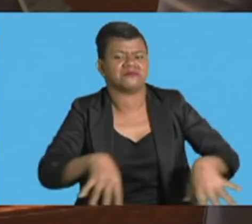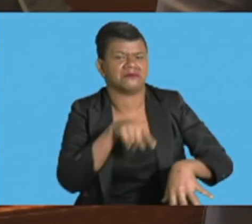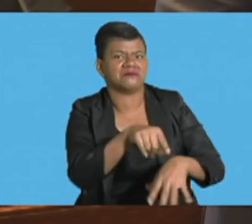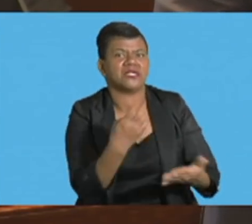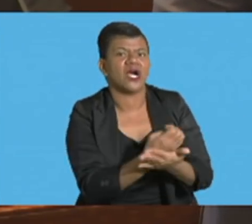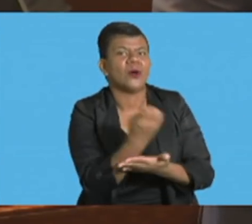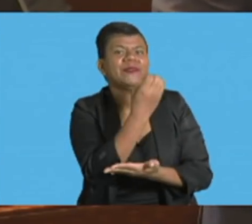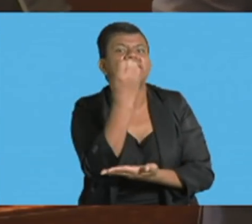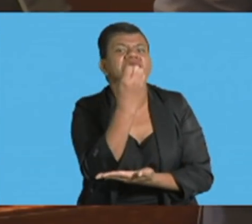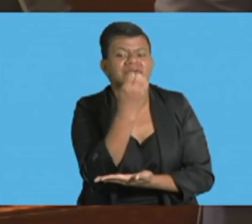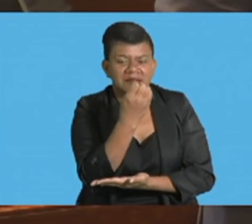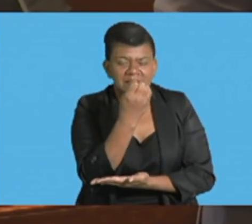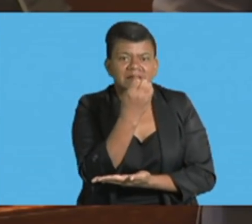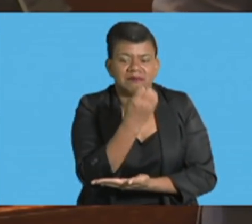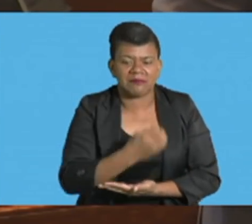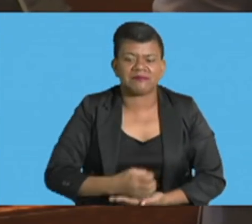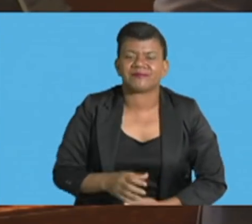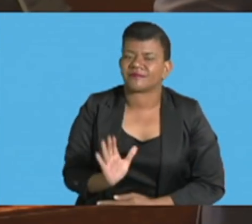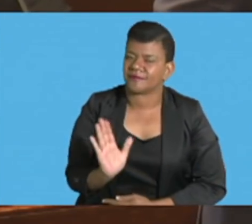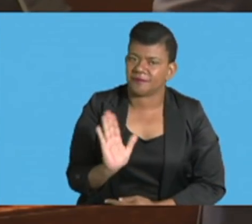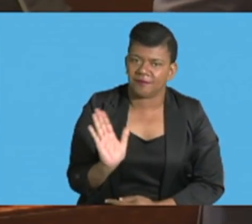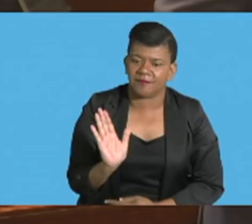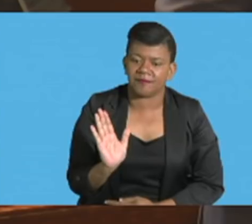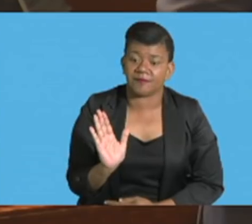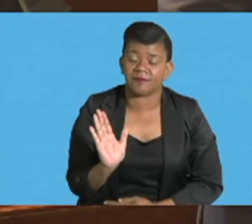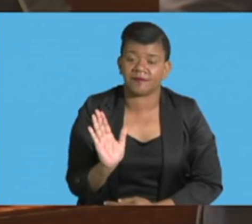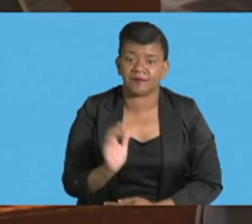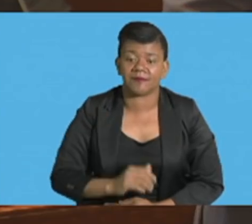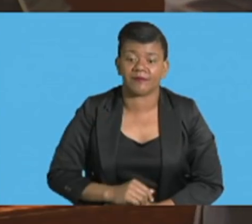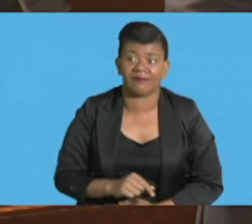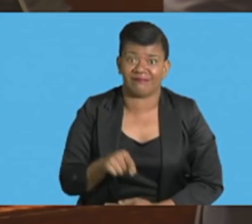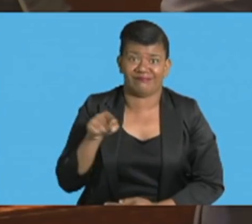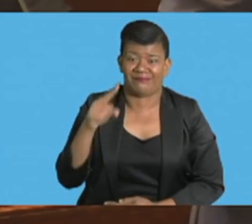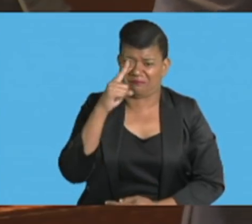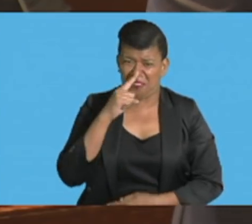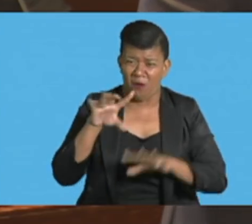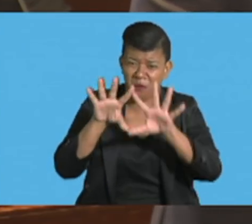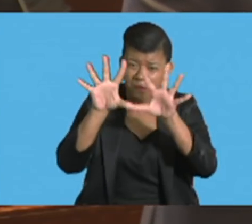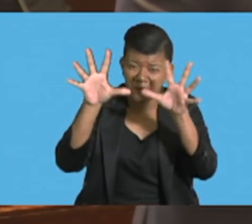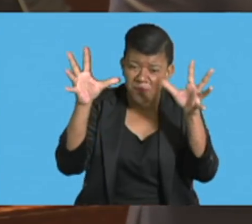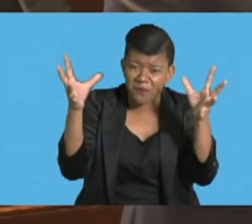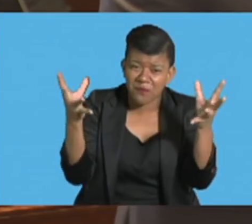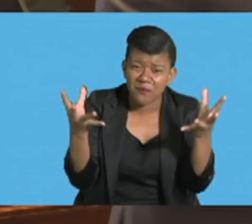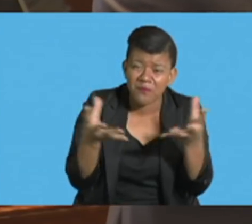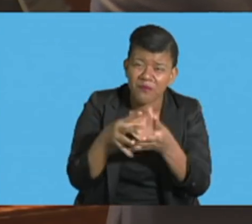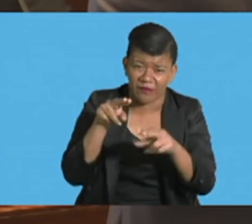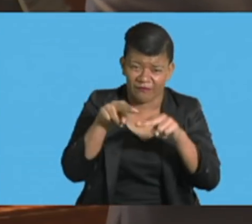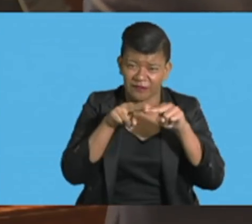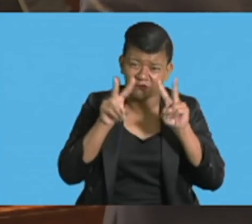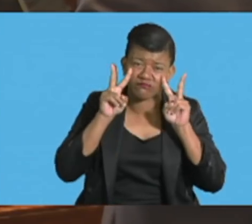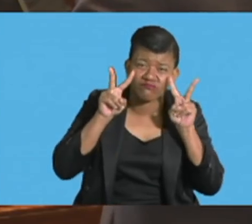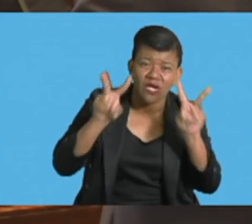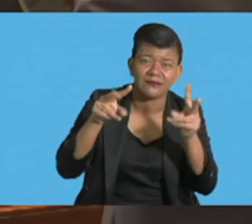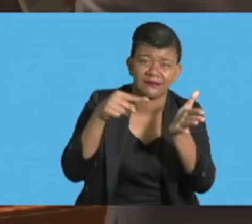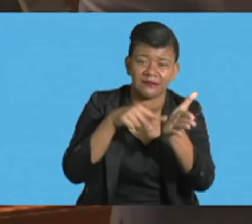To everyone across the country tuning in on their television or smartphones, I want to put an end to these rumors right